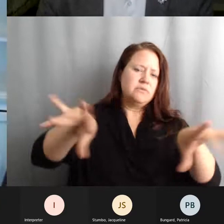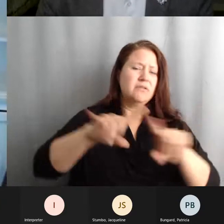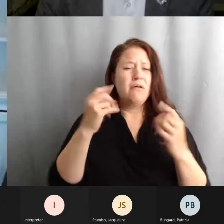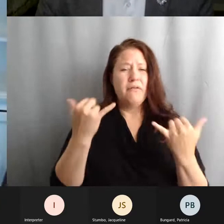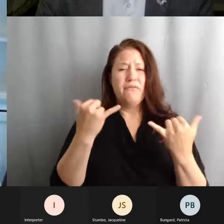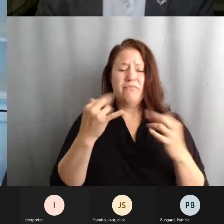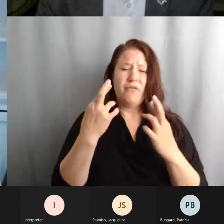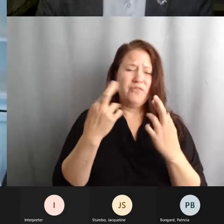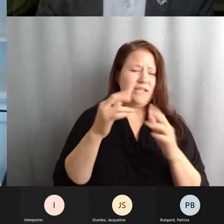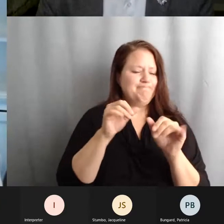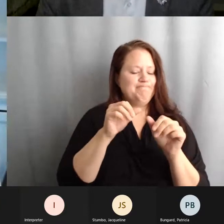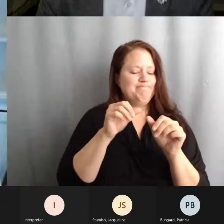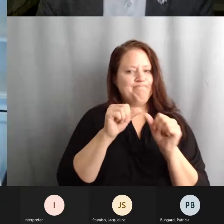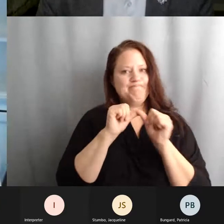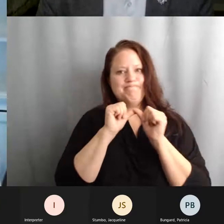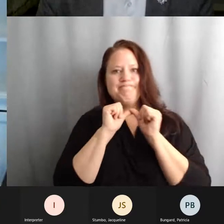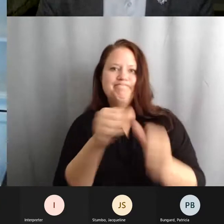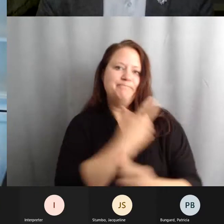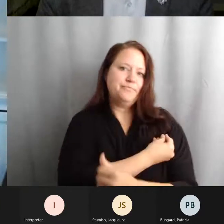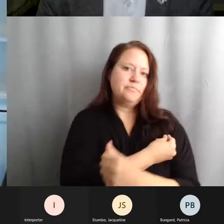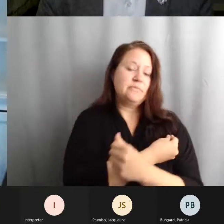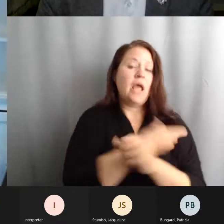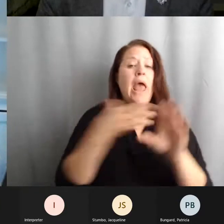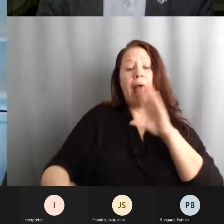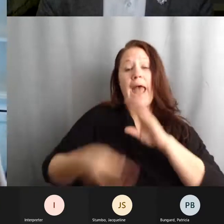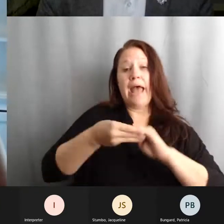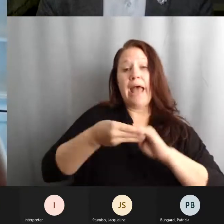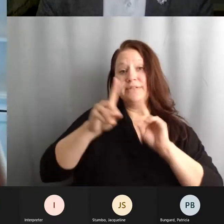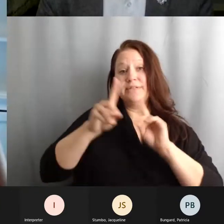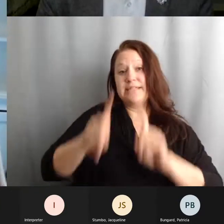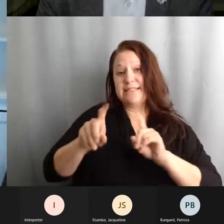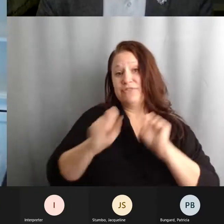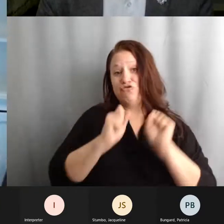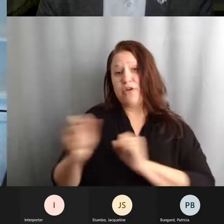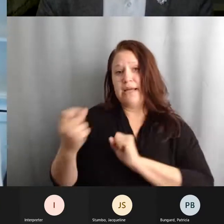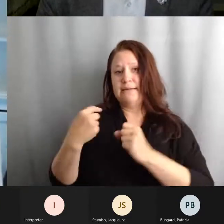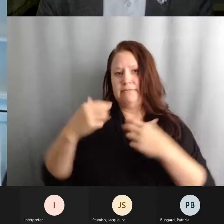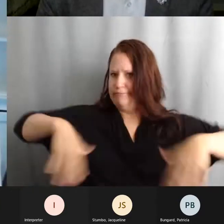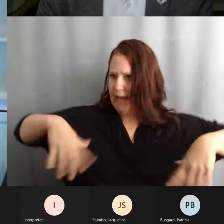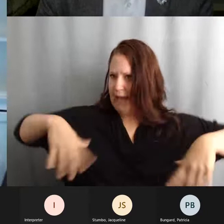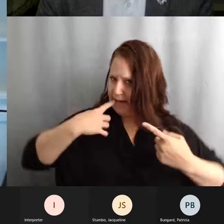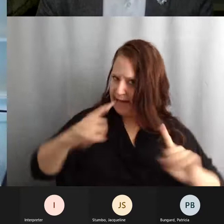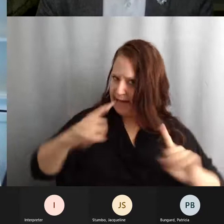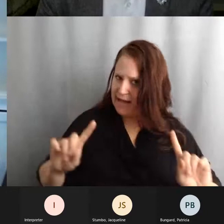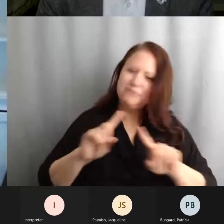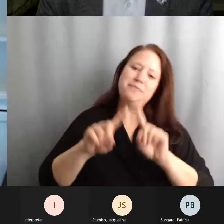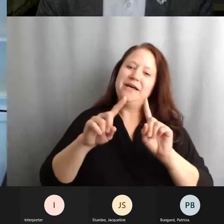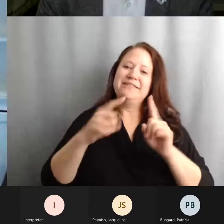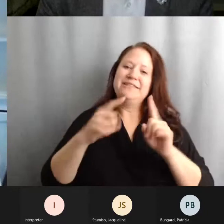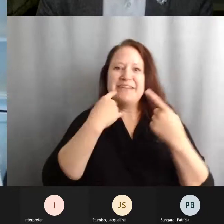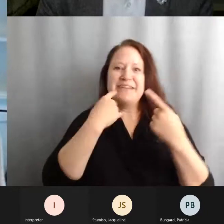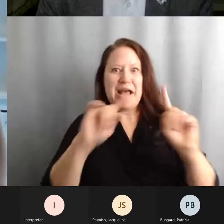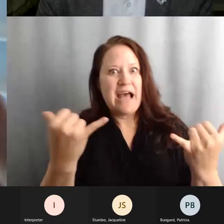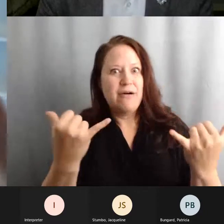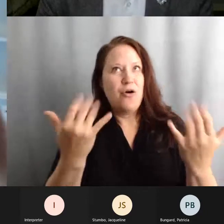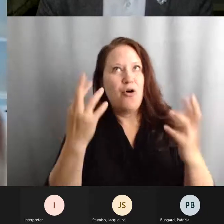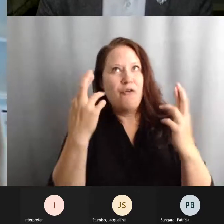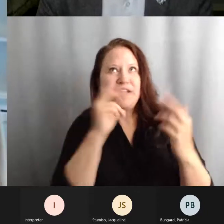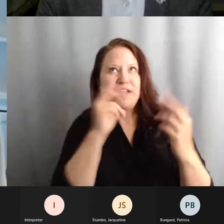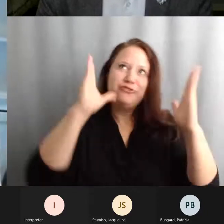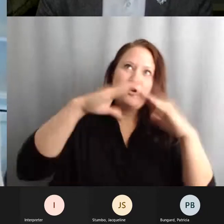things that we are adding to our testing strategy that we haven't announced yet, but I'll tell everybody here, hopefully you won't get in trouble, just